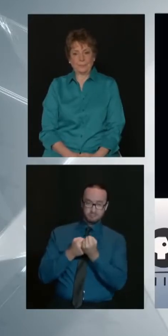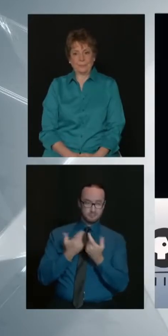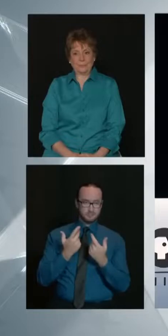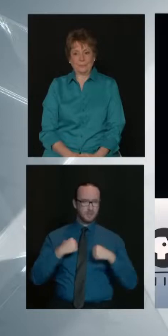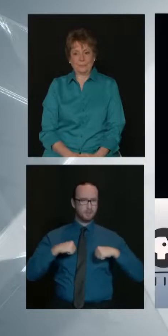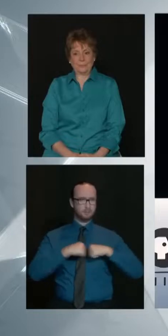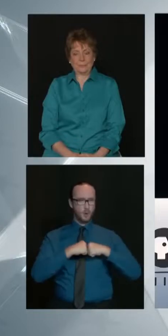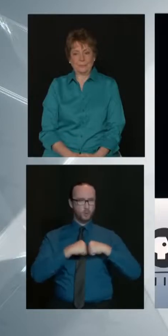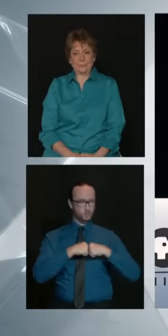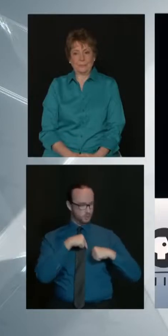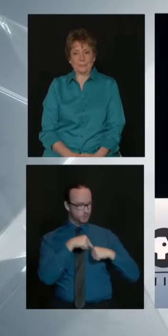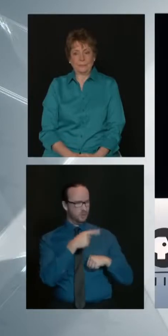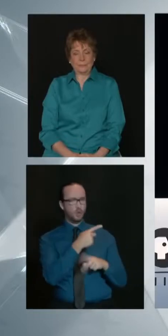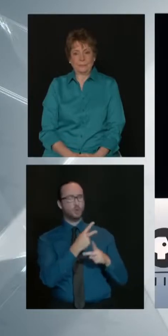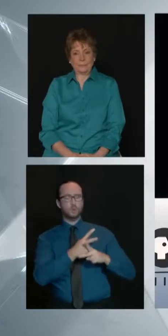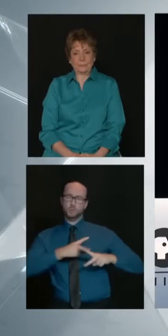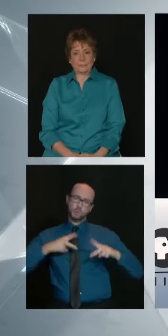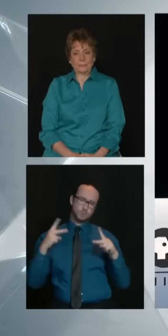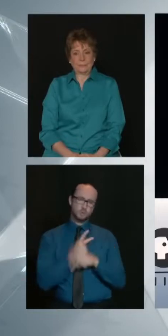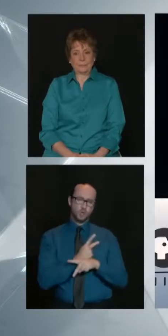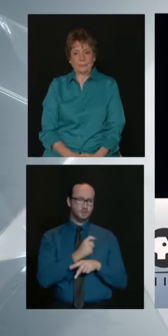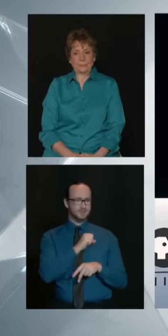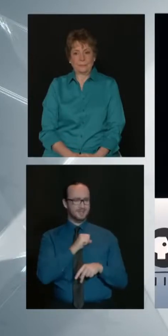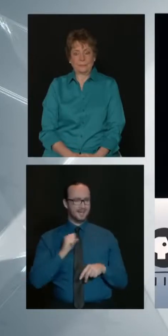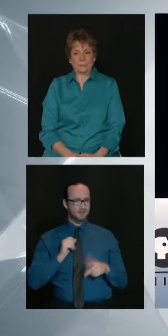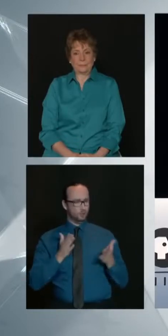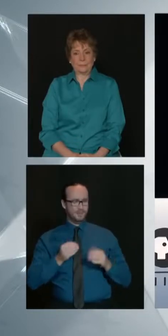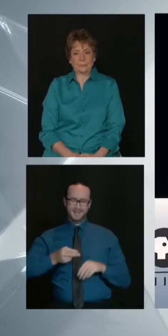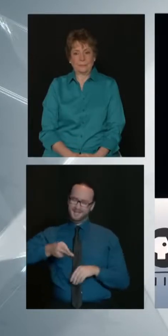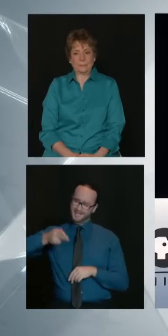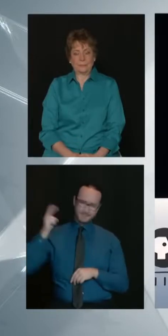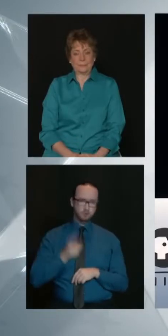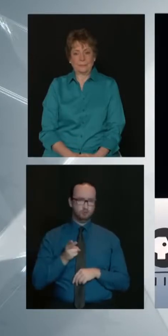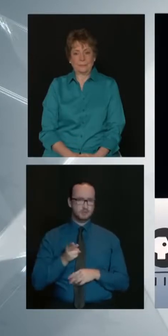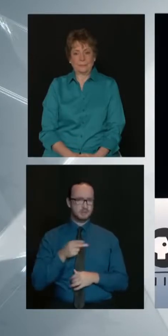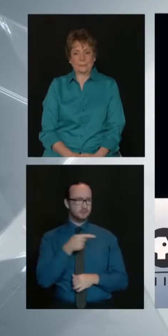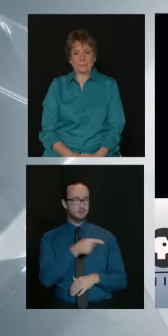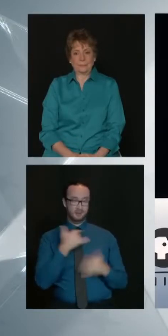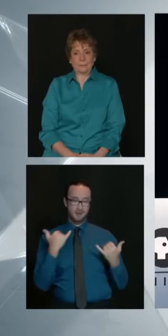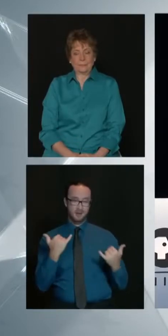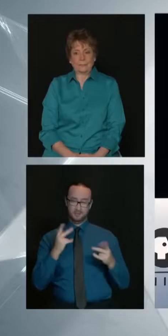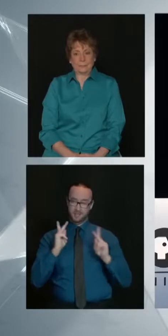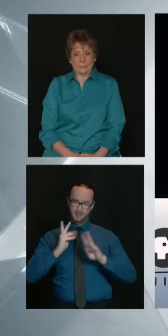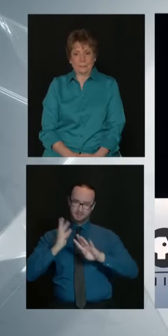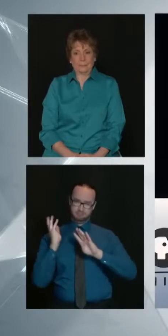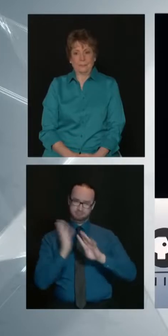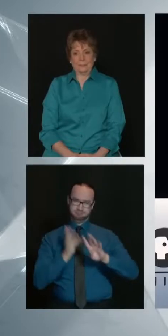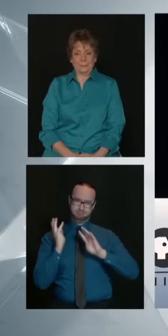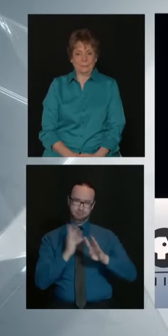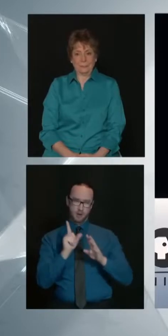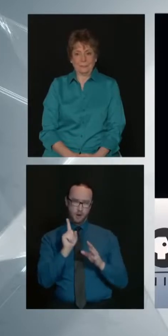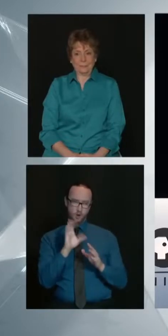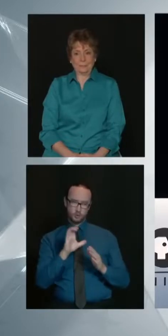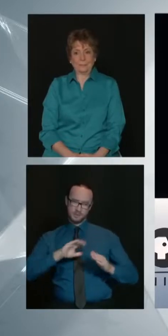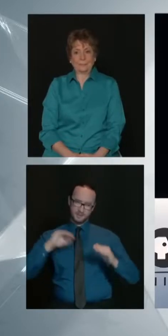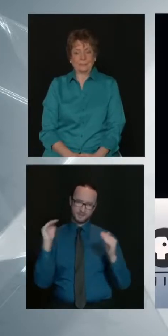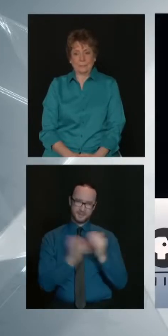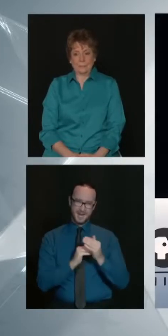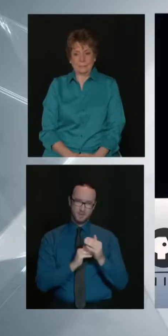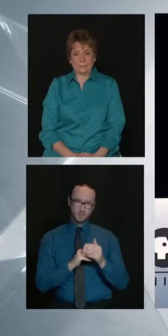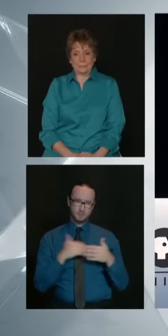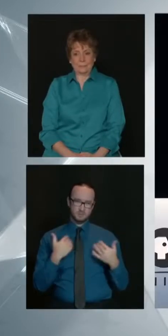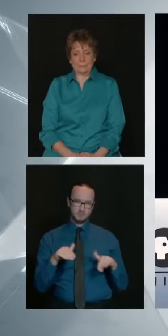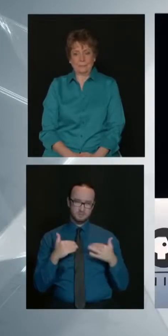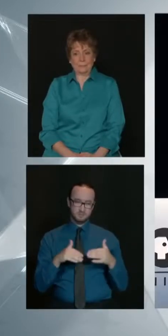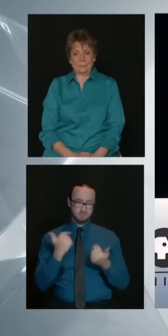time. The border's wide open. People are walking through by the hundreds of thousands. You know, if the Mexican drug cartels, if these terrorist narcos, if they could vote in